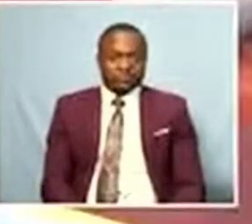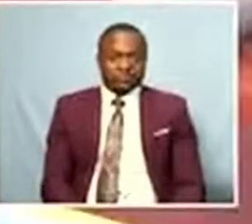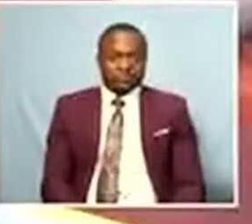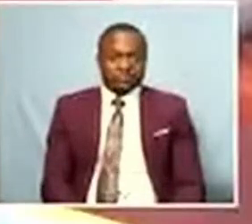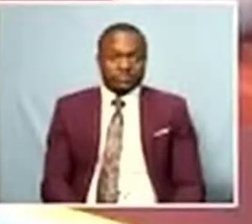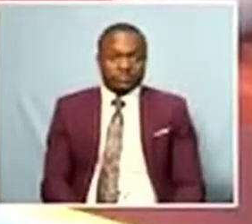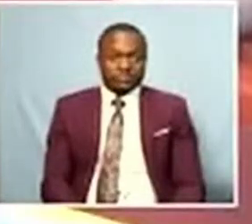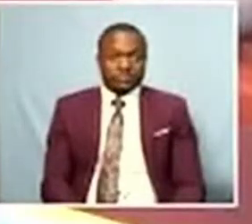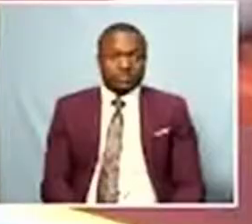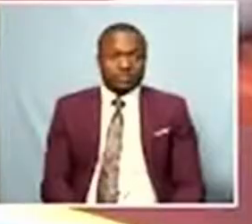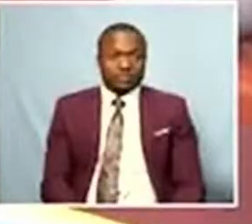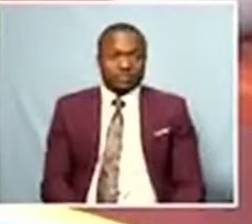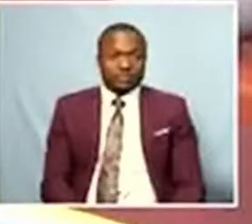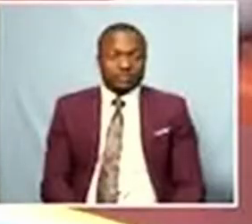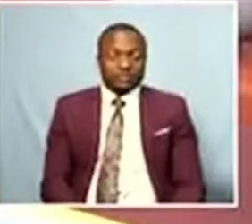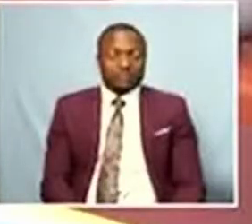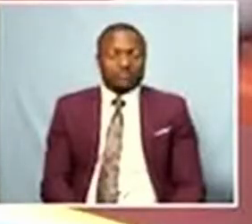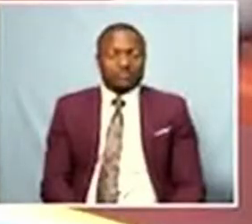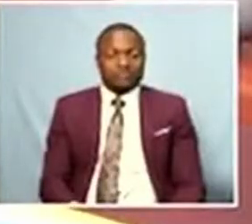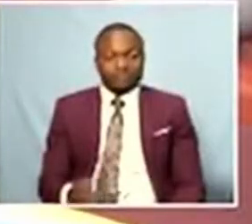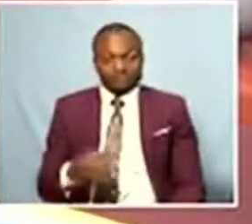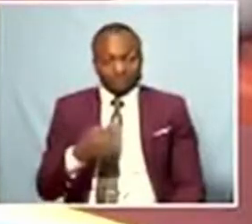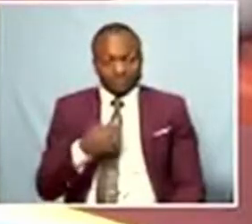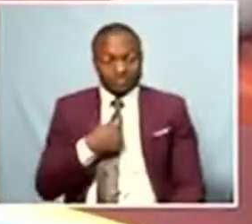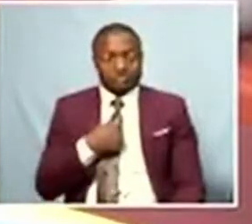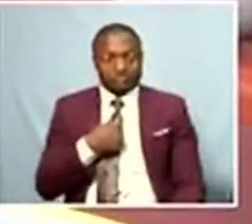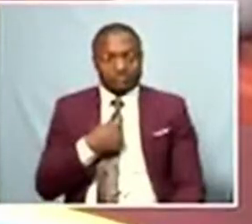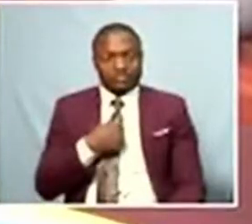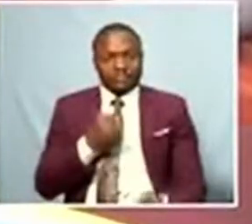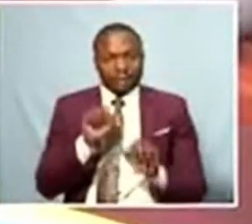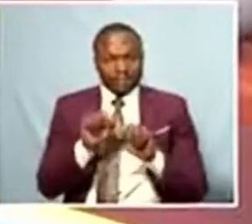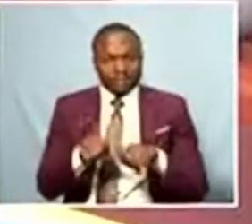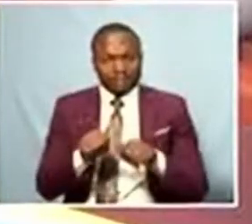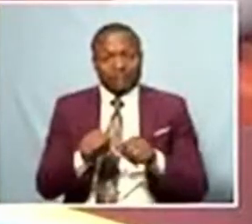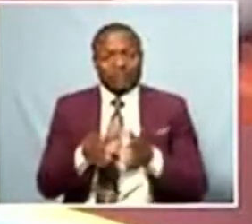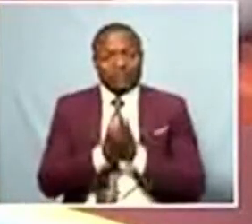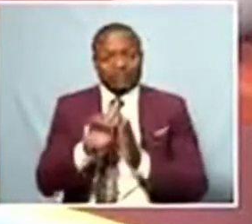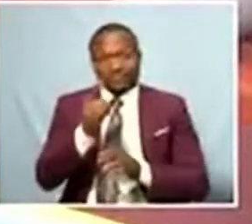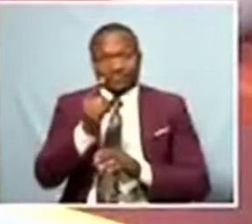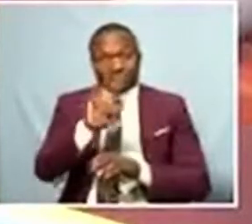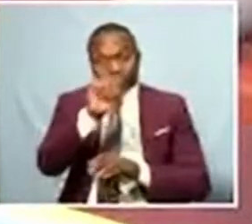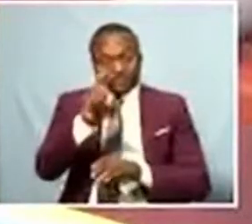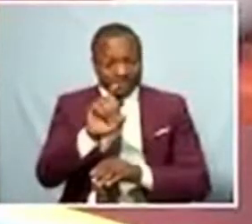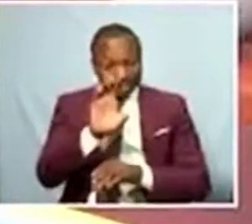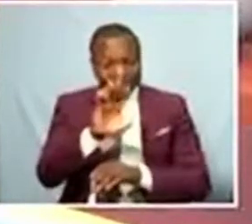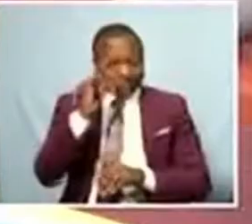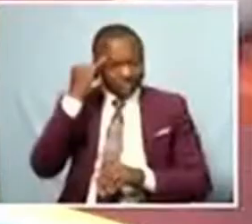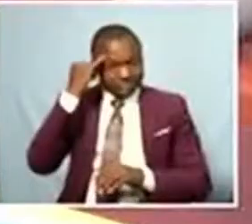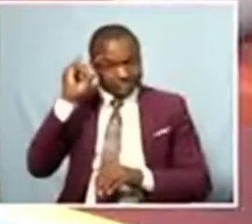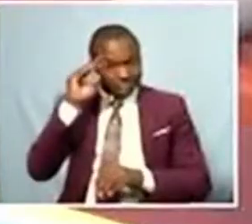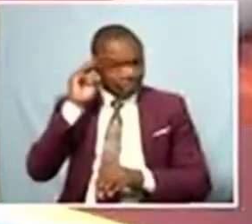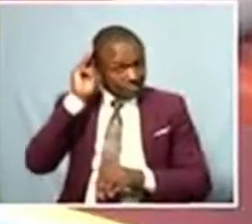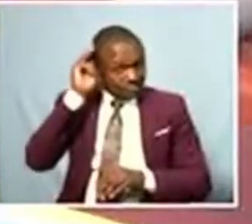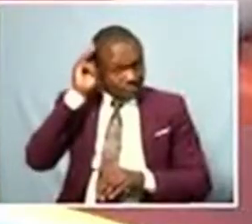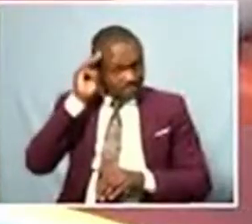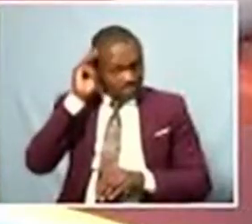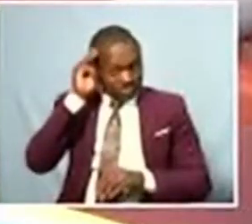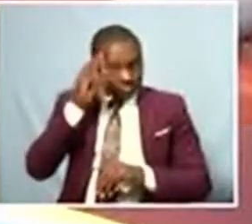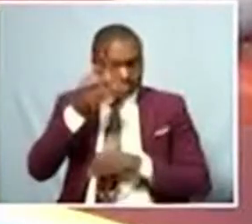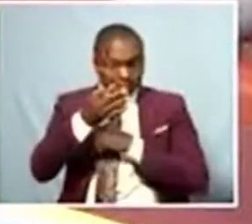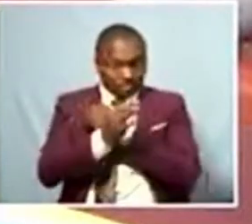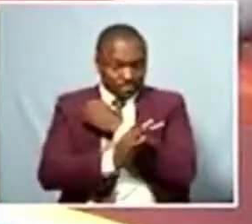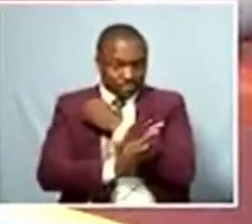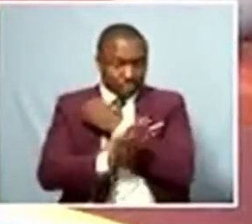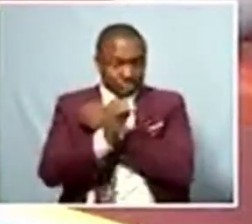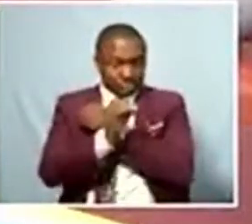I would probably set the ball rolling by asking the first question. In your view, as Ministry of Foreign